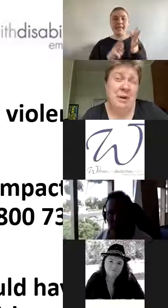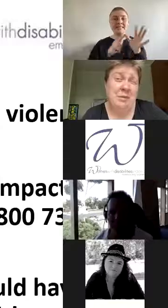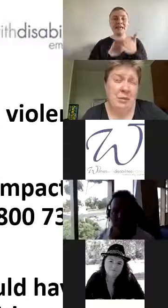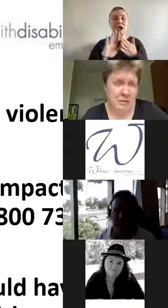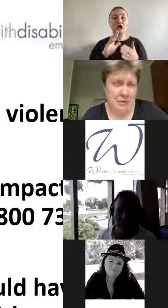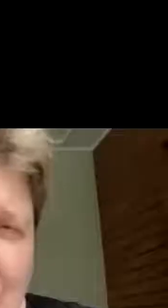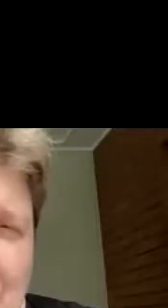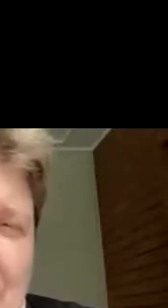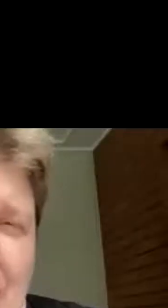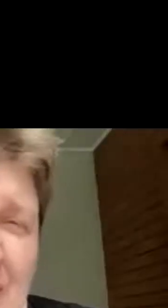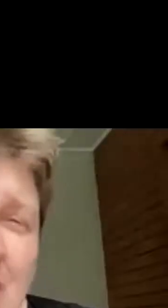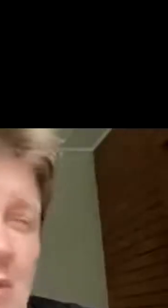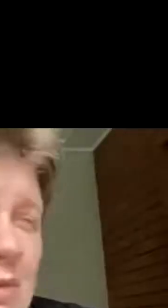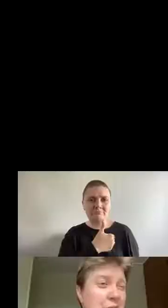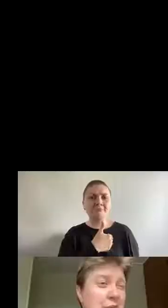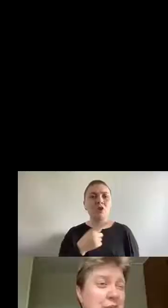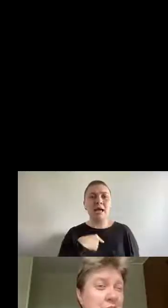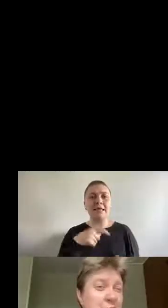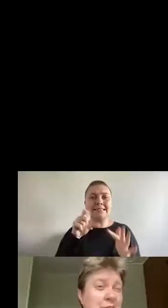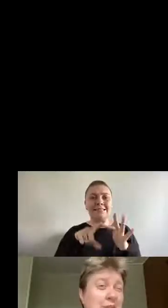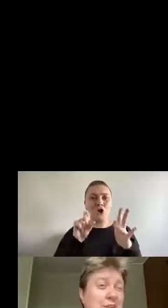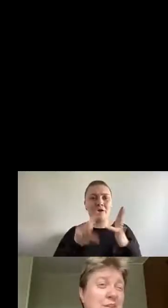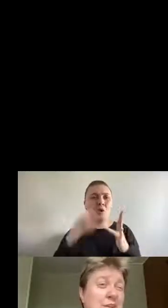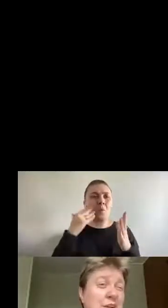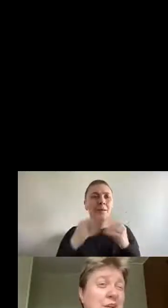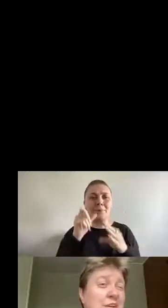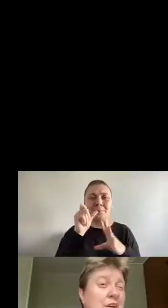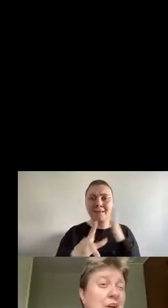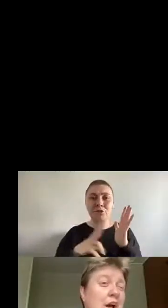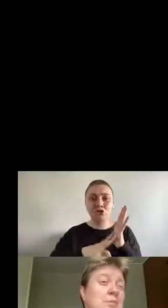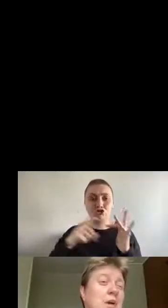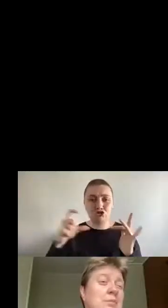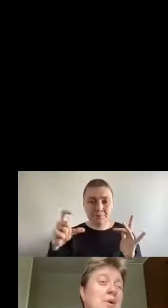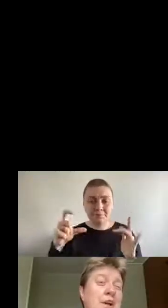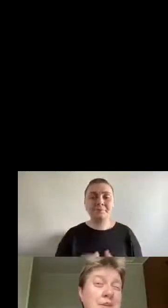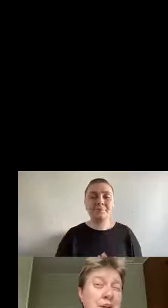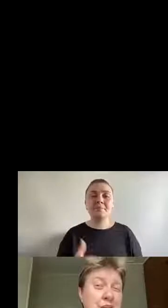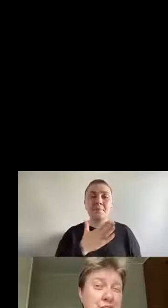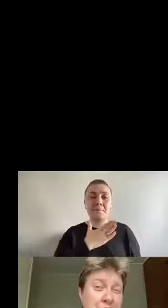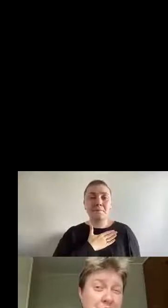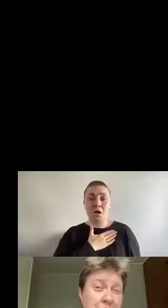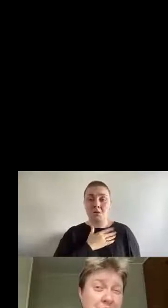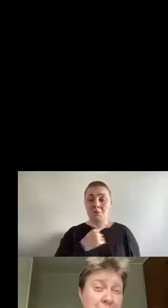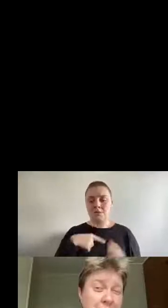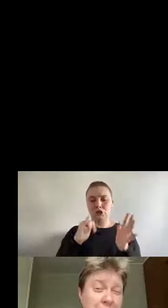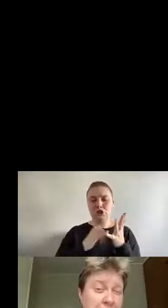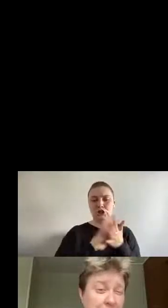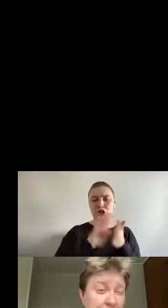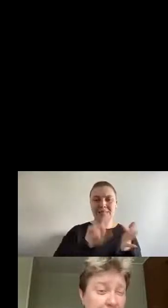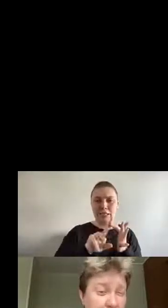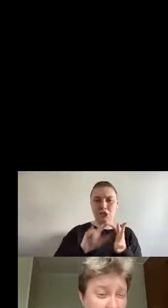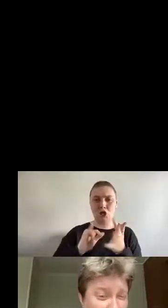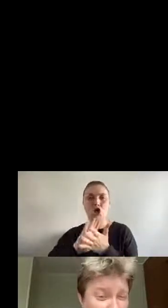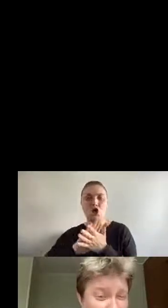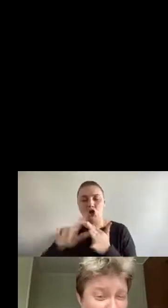Leah van Poppel. I'm the CEO of Women with Disabilities Victoria, and my pronouns are she and her.